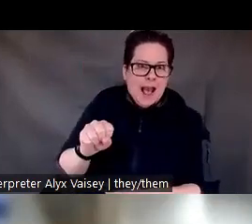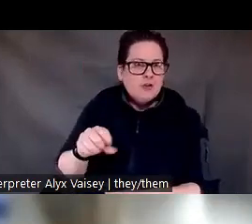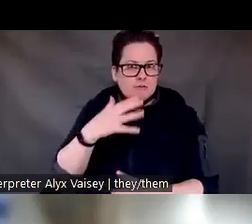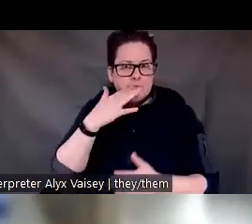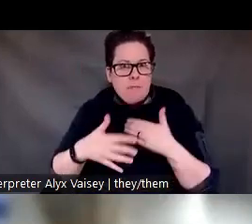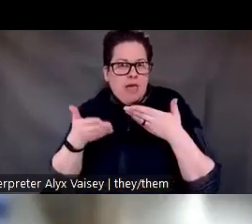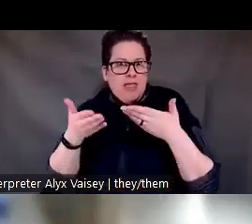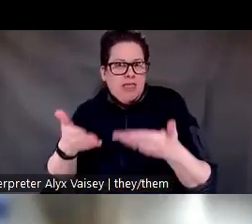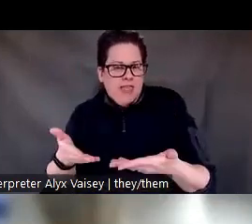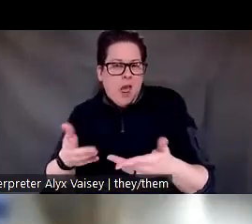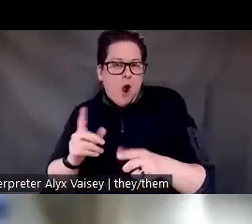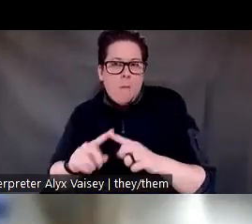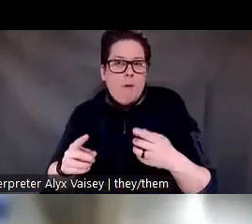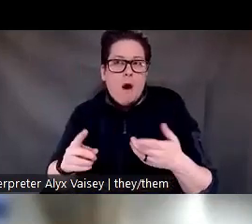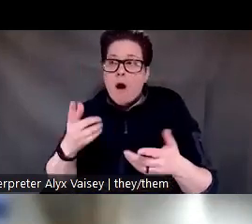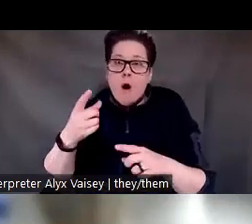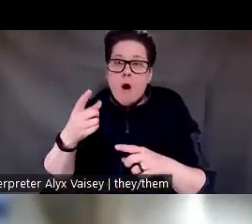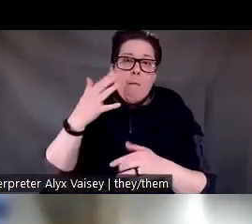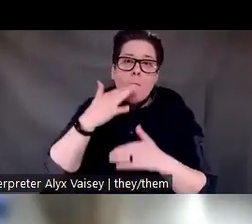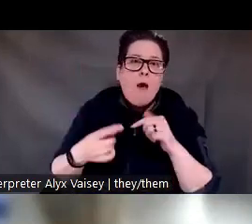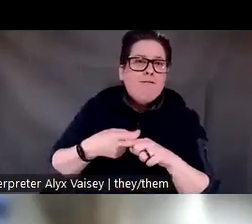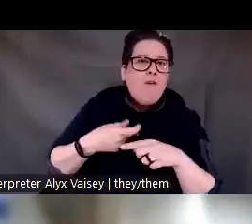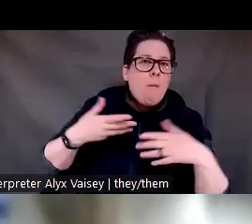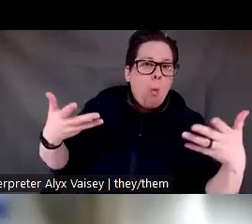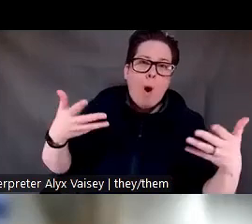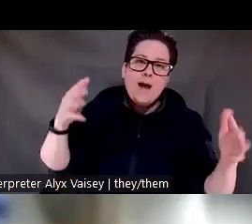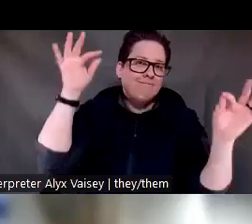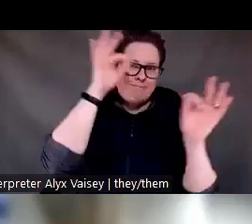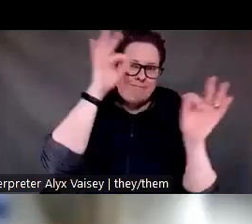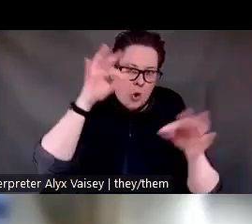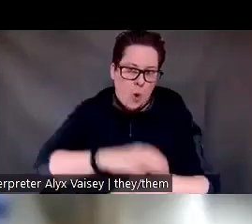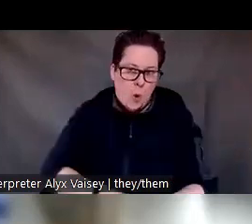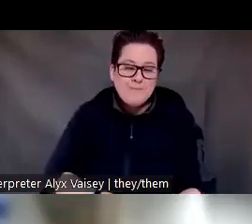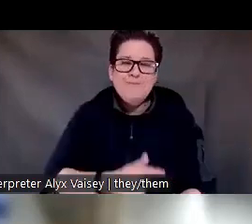there is some amount of blood that's in the stool.